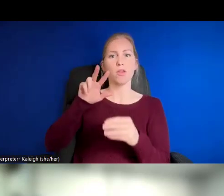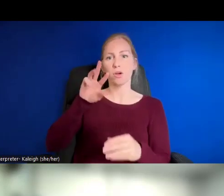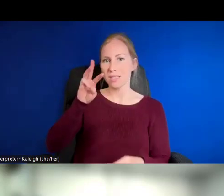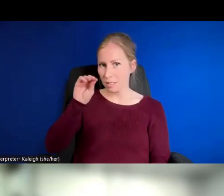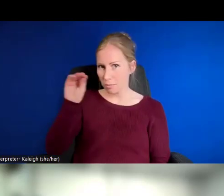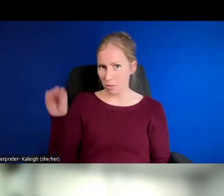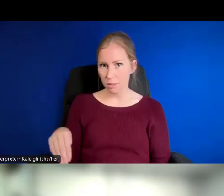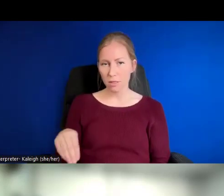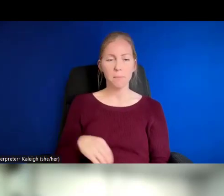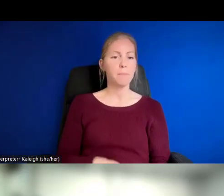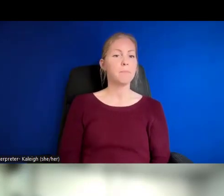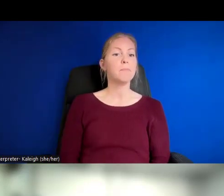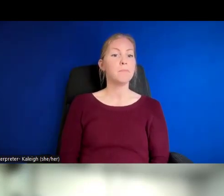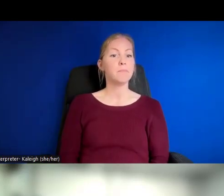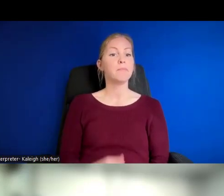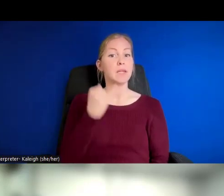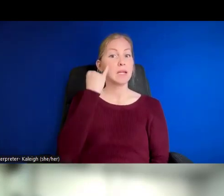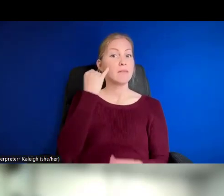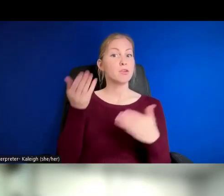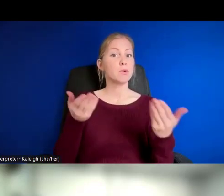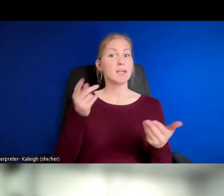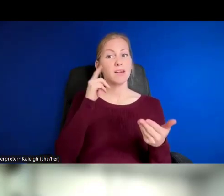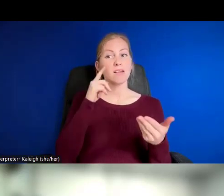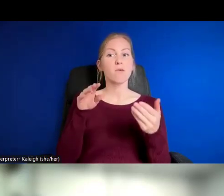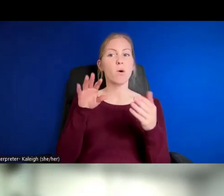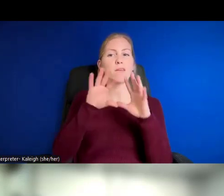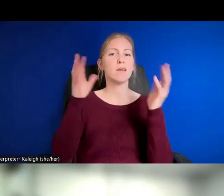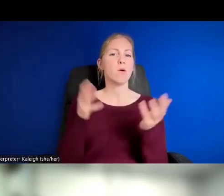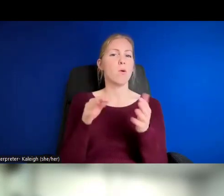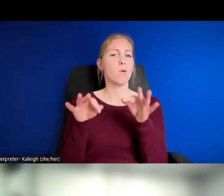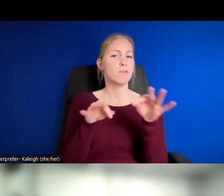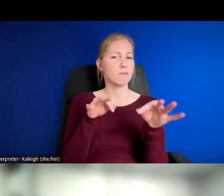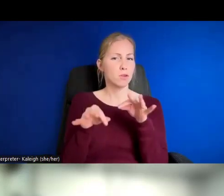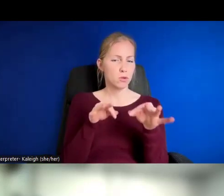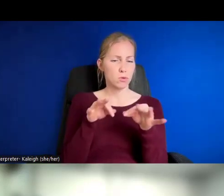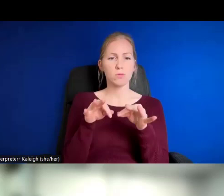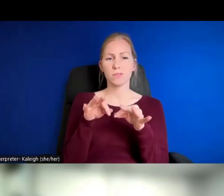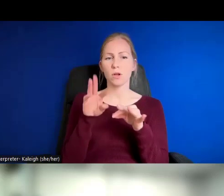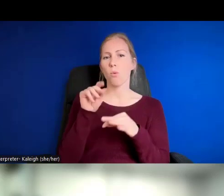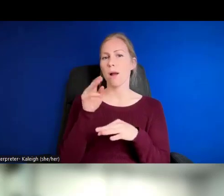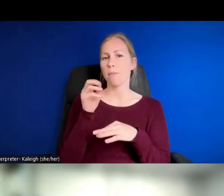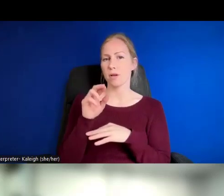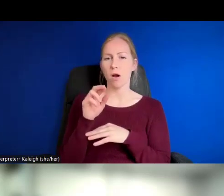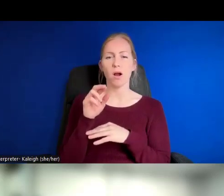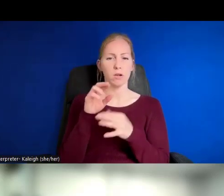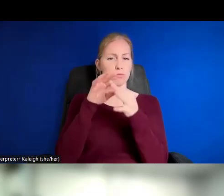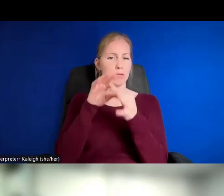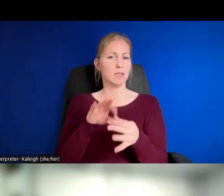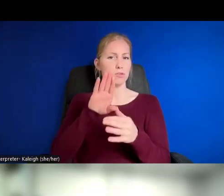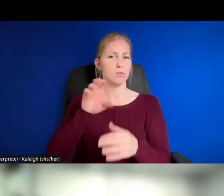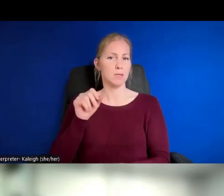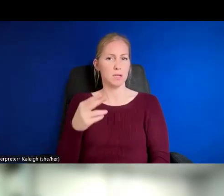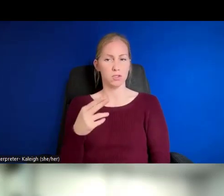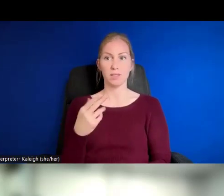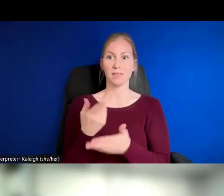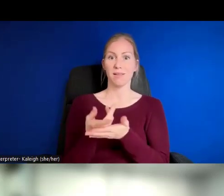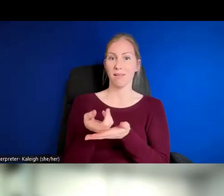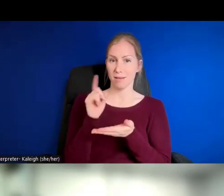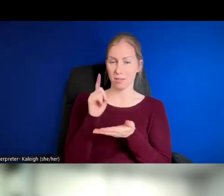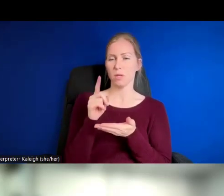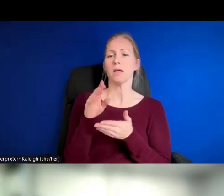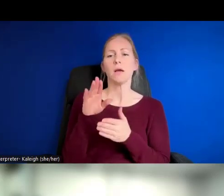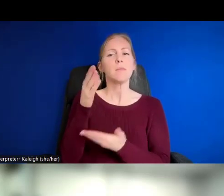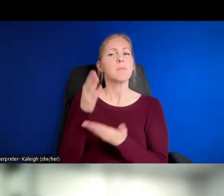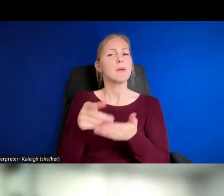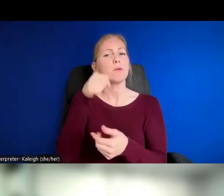If you were here for our overview webinar on Bridgewater last week, you probably remember that we pointed out that Bridgewater